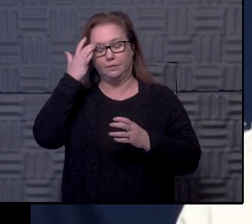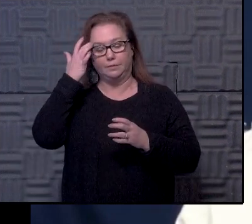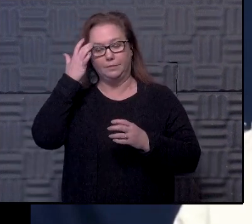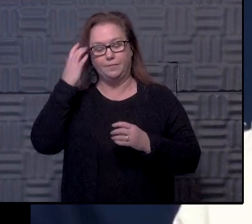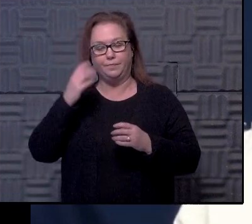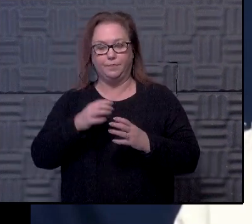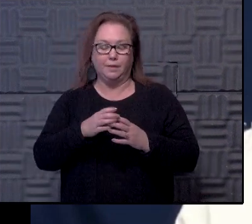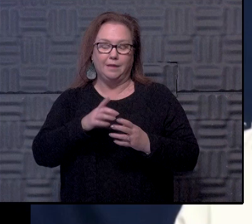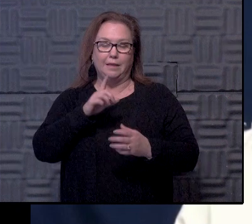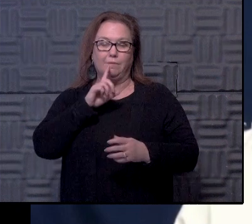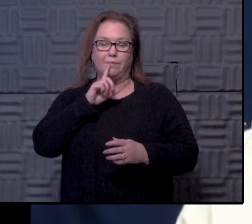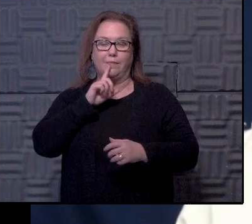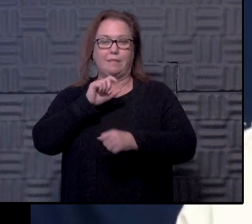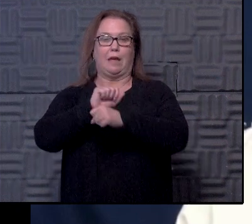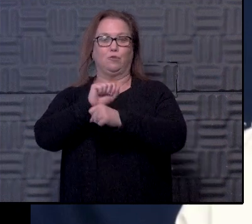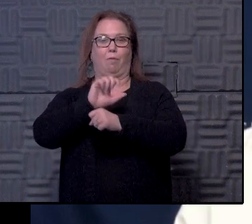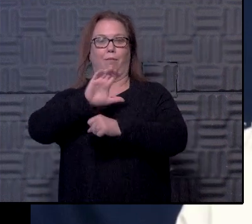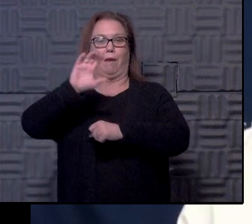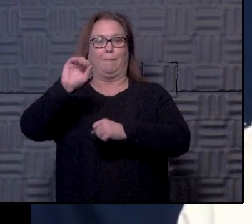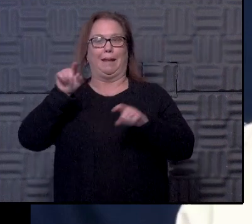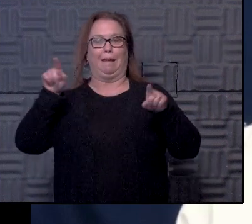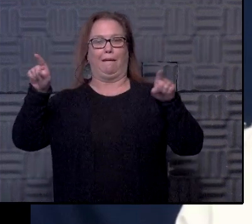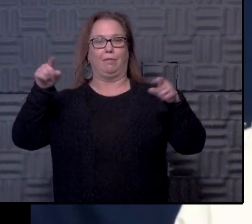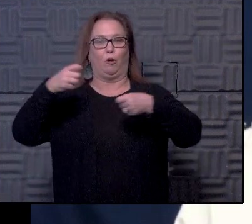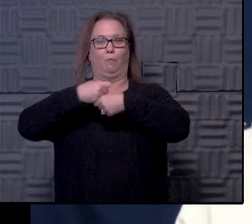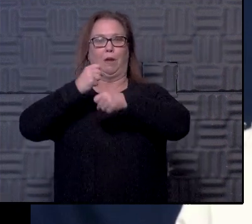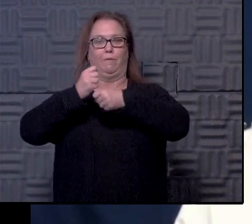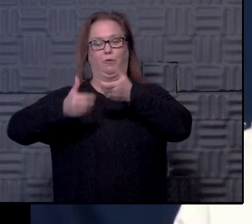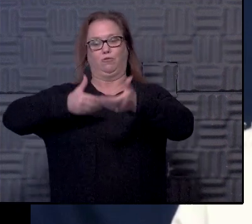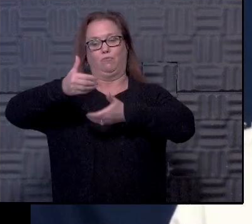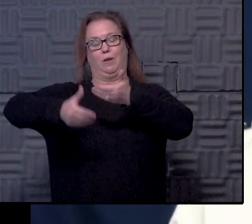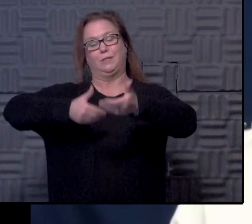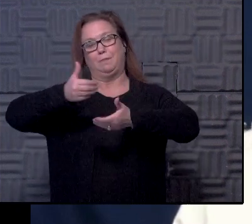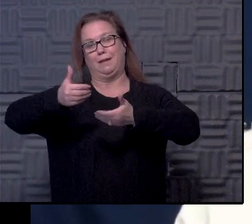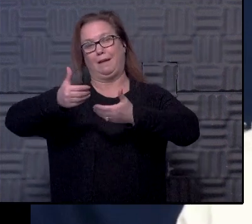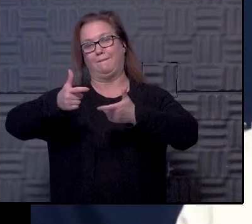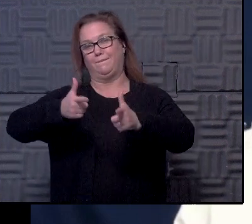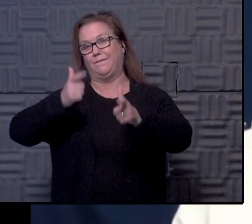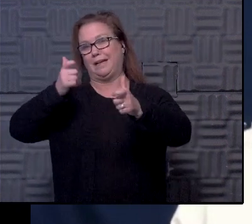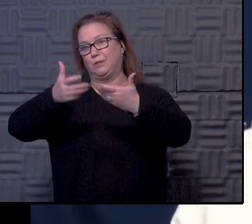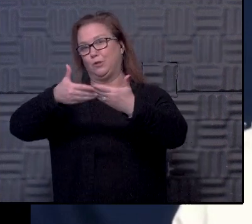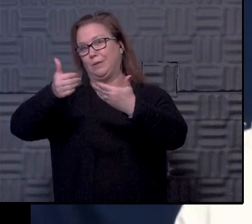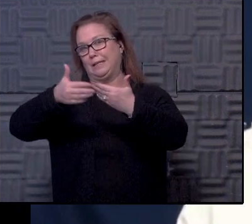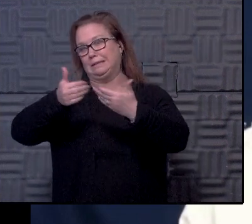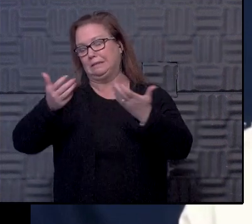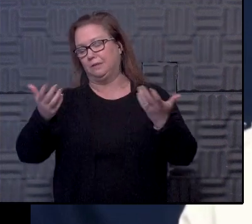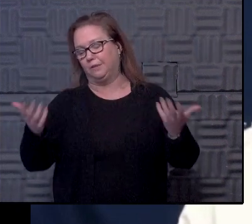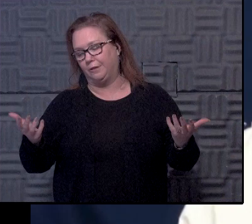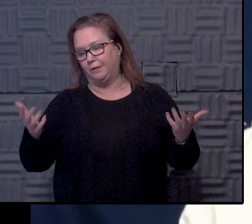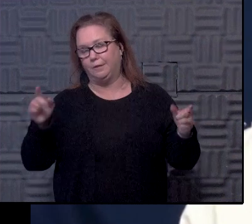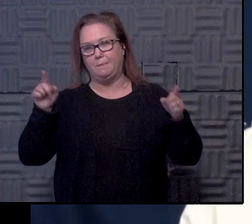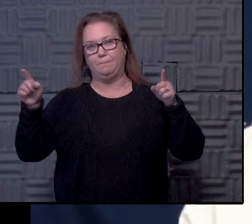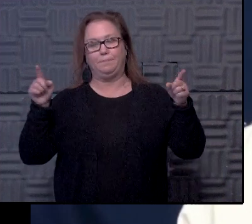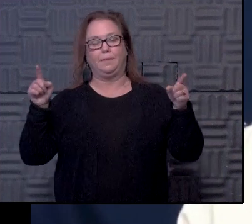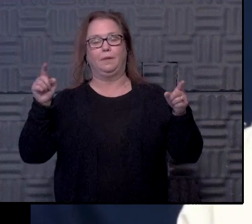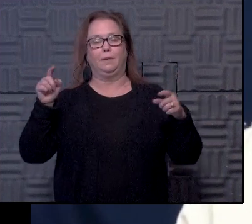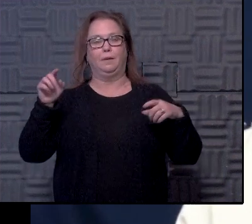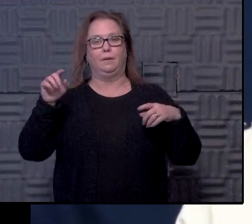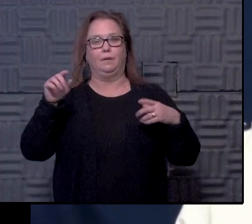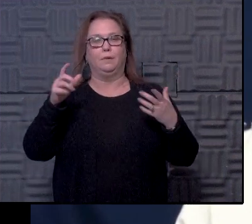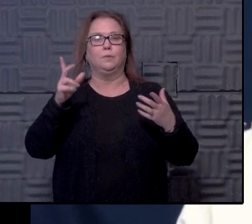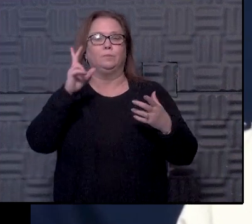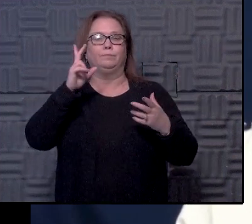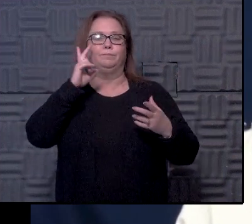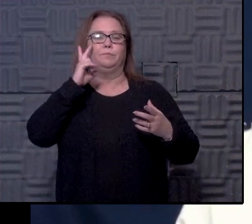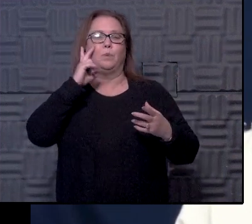the actual manufacturing process will be faster and easier, I think I'd say the jury's